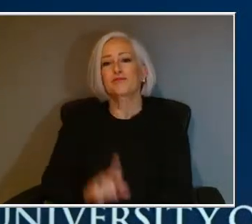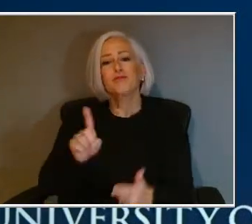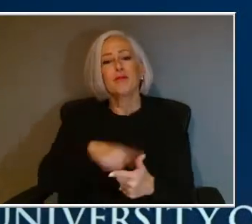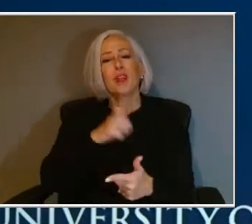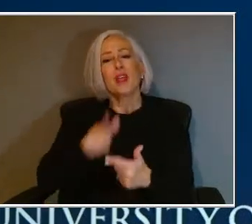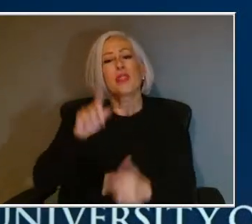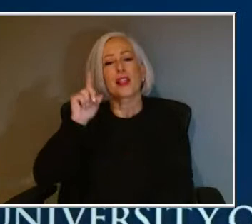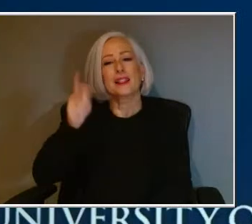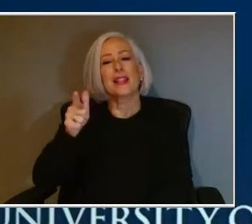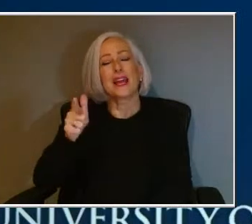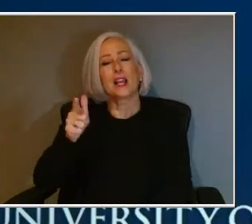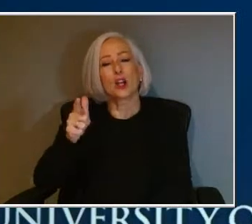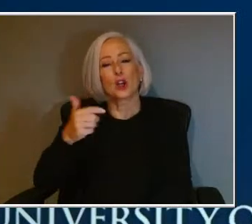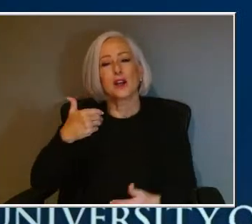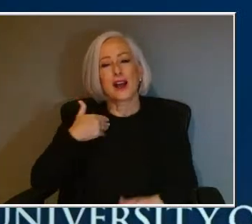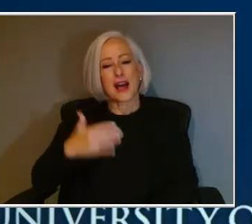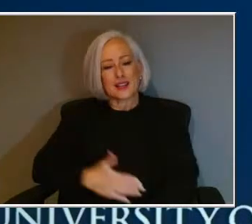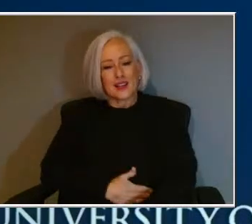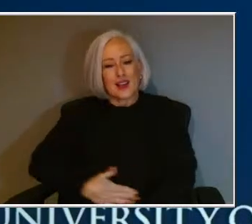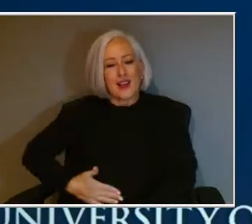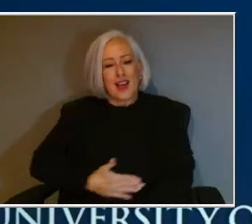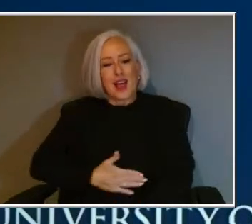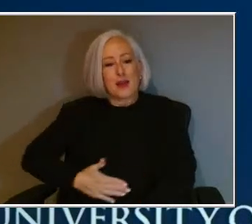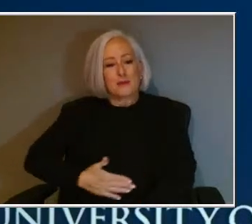developed some abdominal